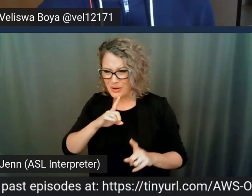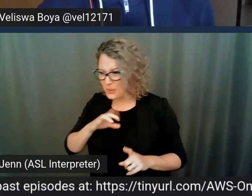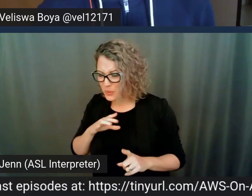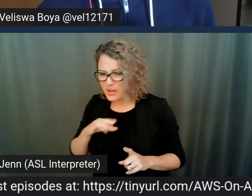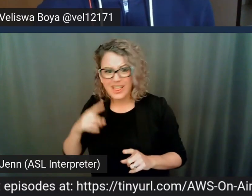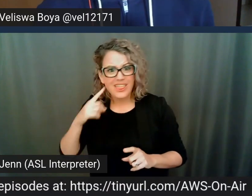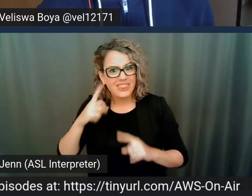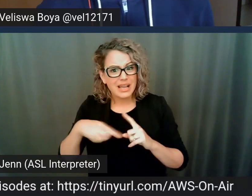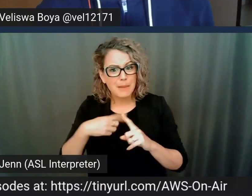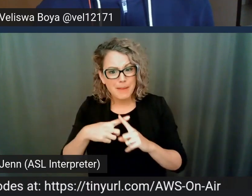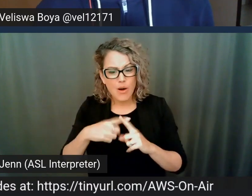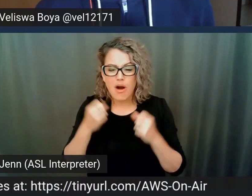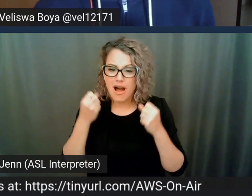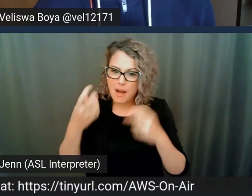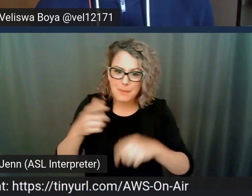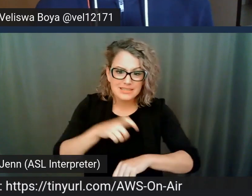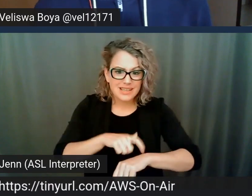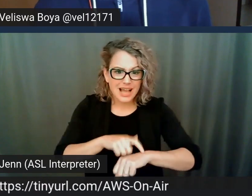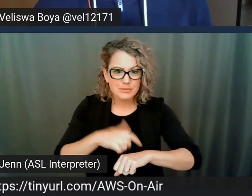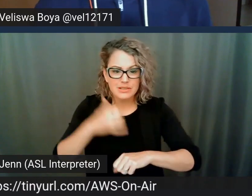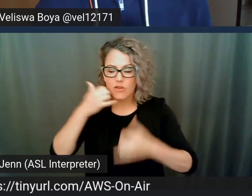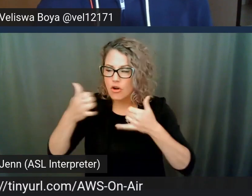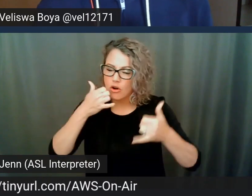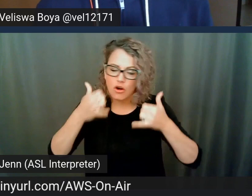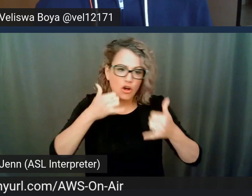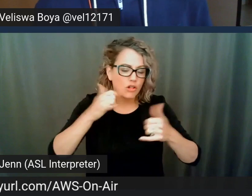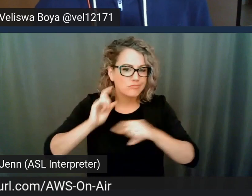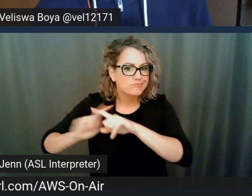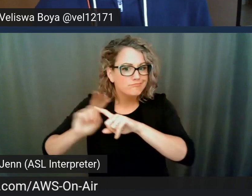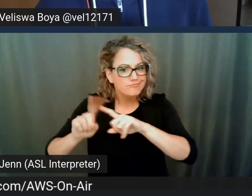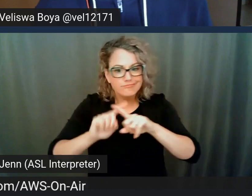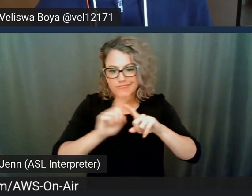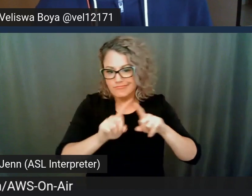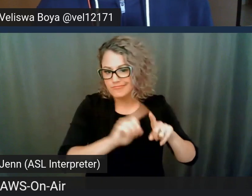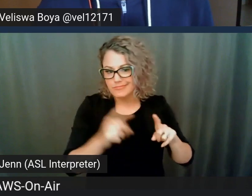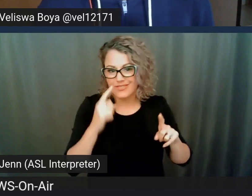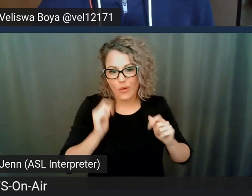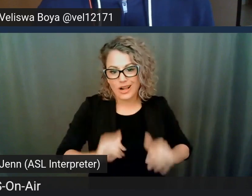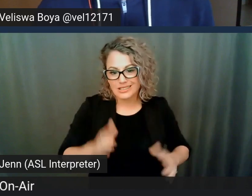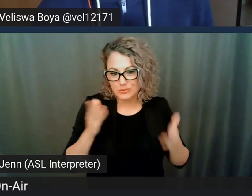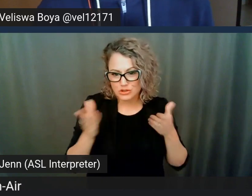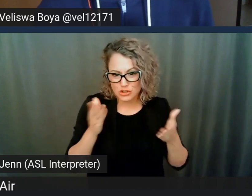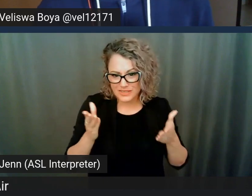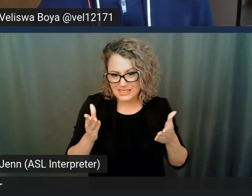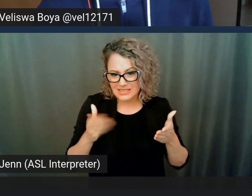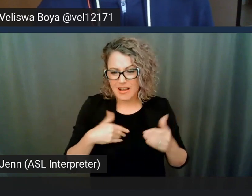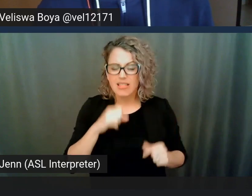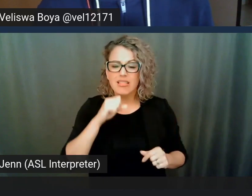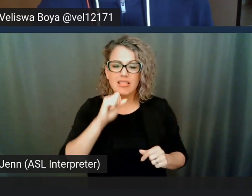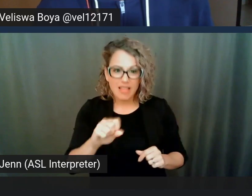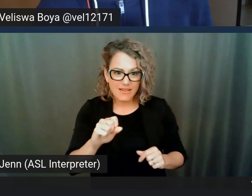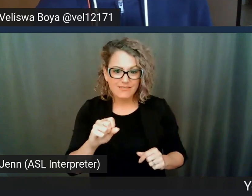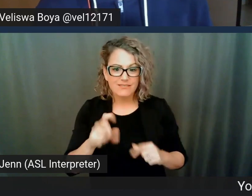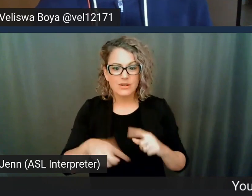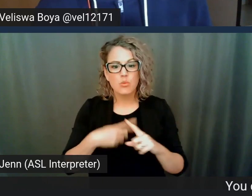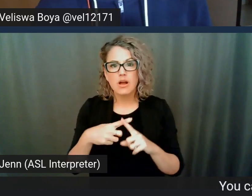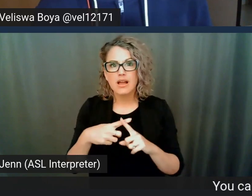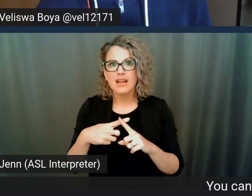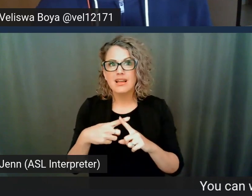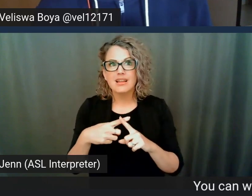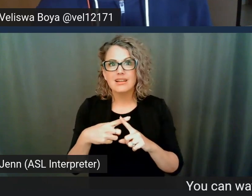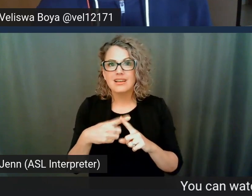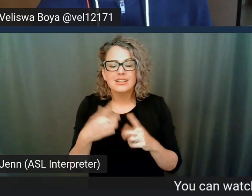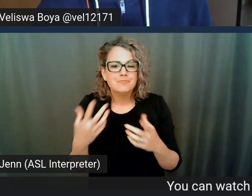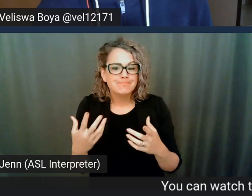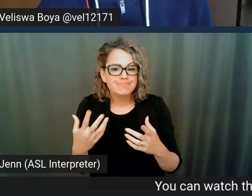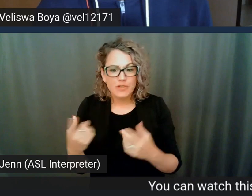times I've had to call various companies and services that I use for customer service, I love it. I absolutely love it when just like